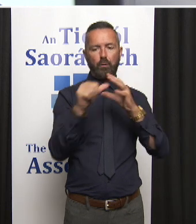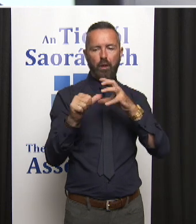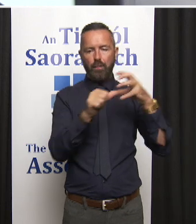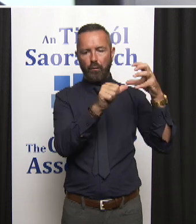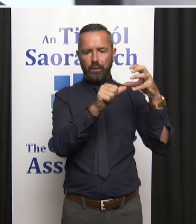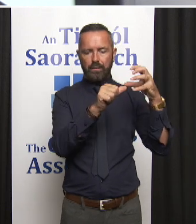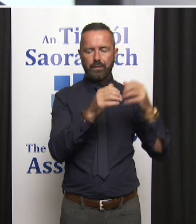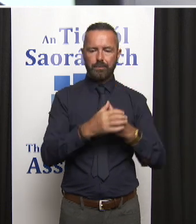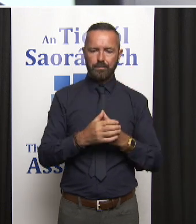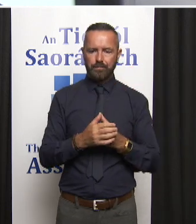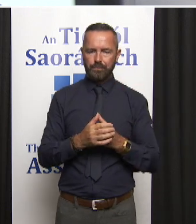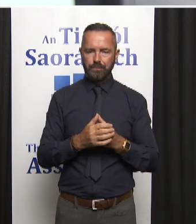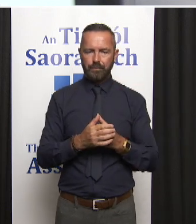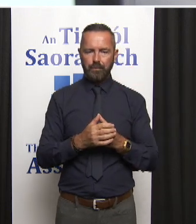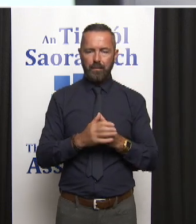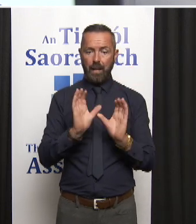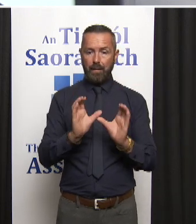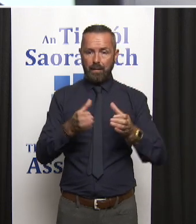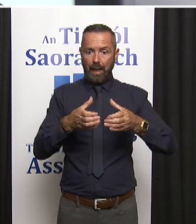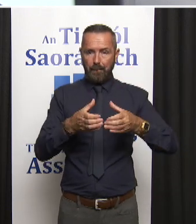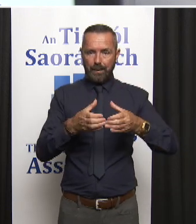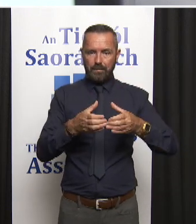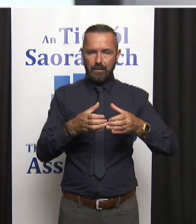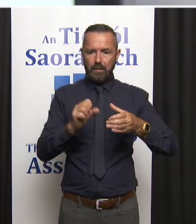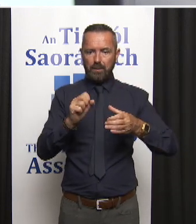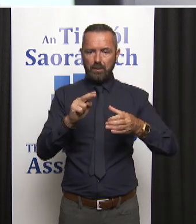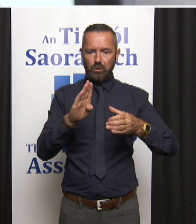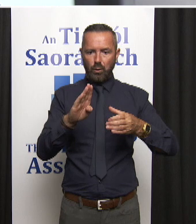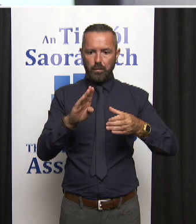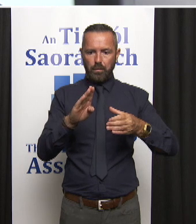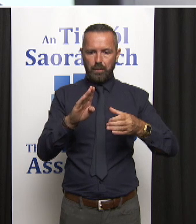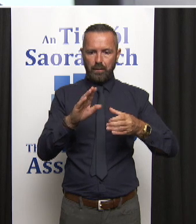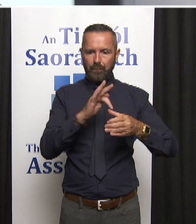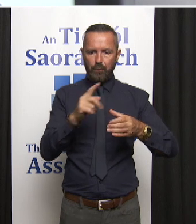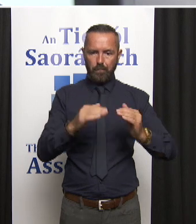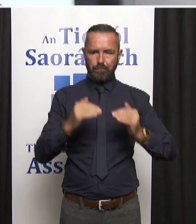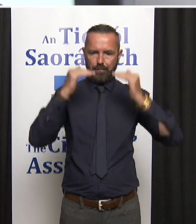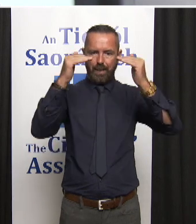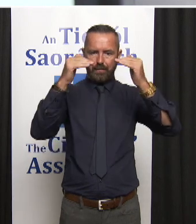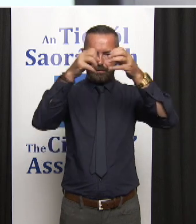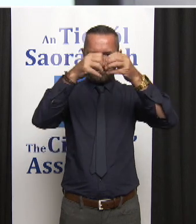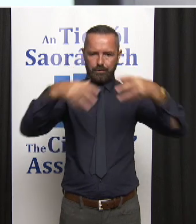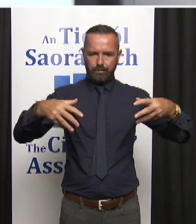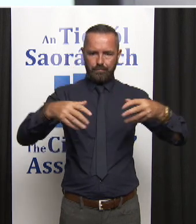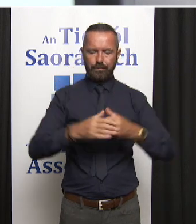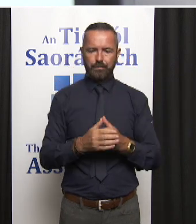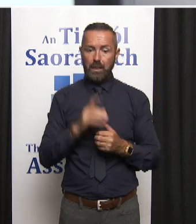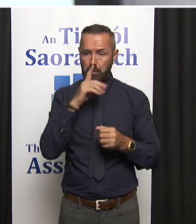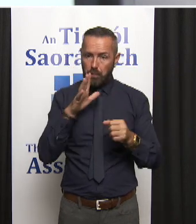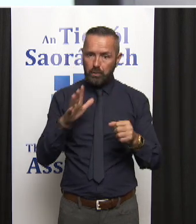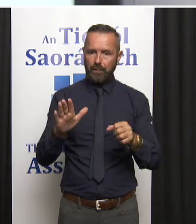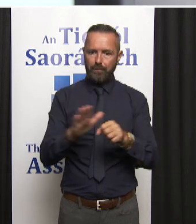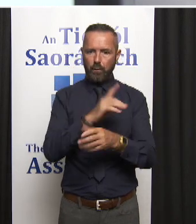and the cabinet would be a subset of that, and they would be full-time politicians. The next proposal,